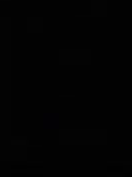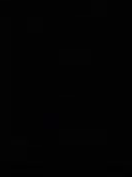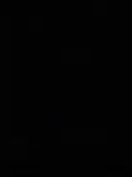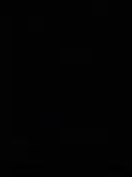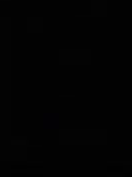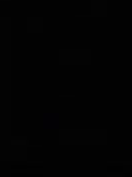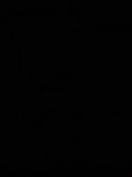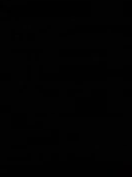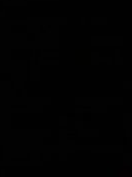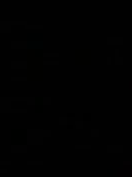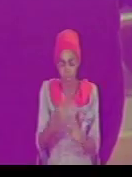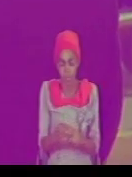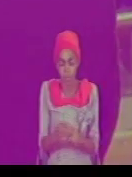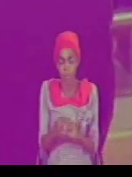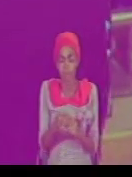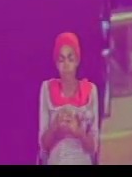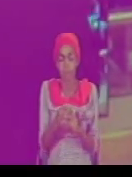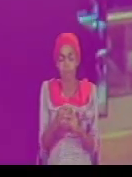name.